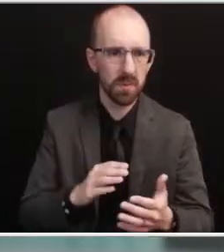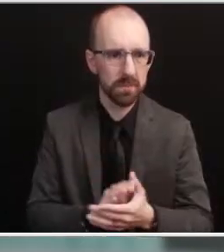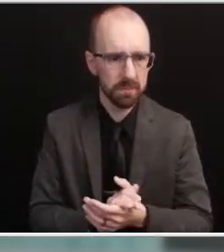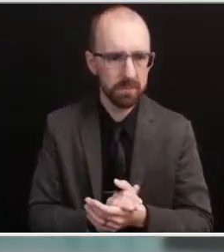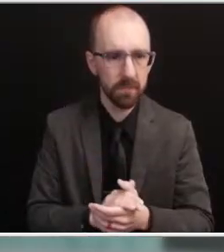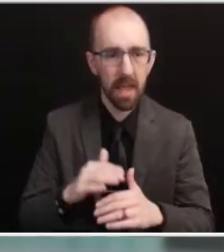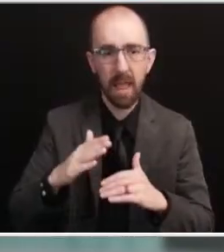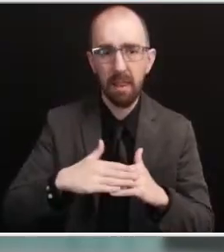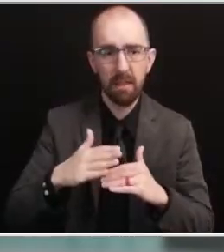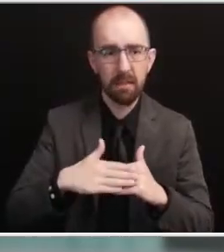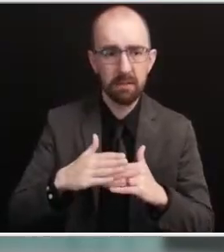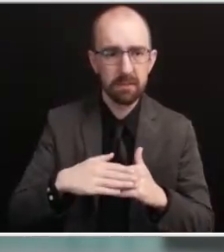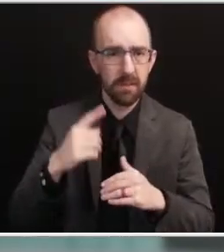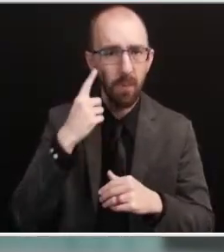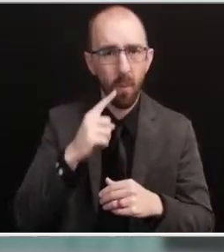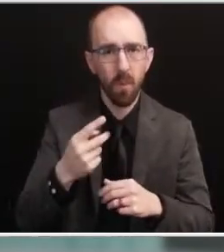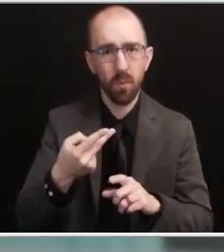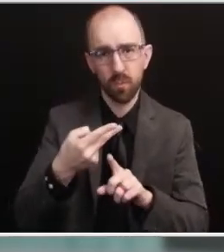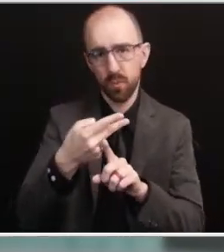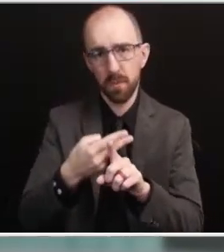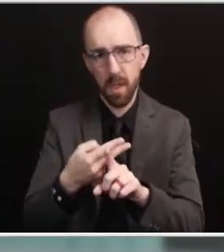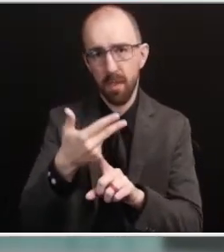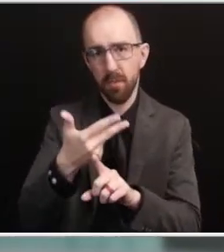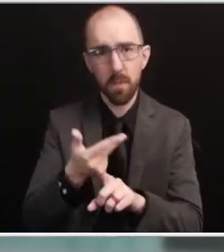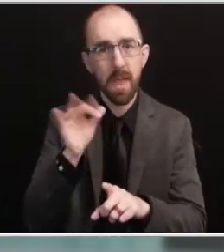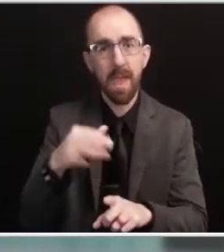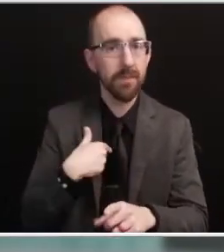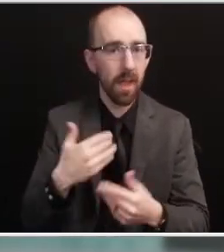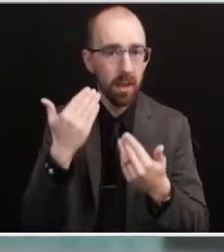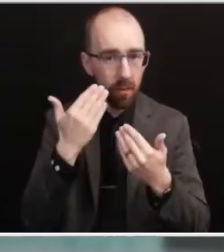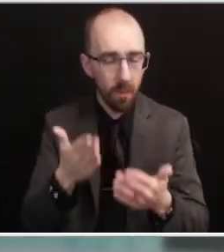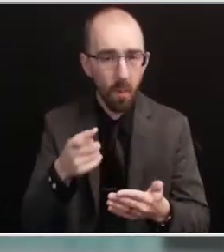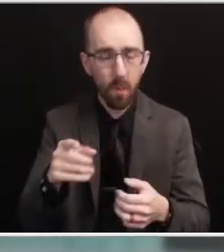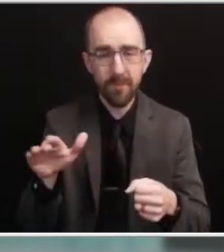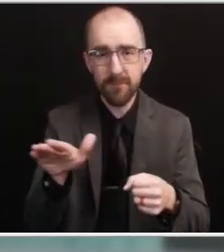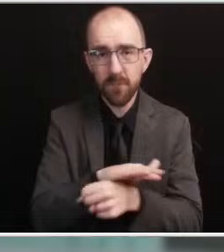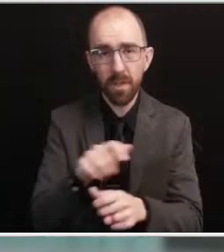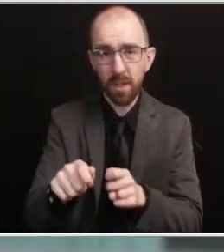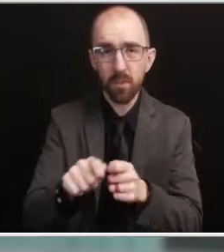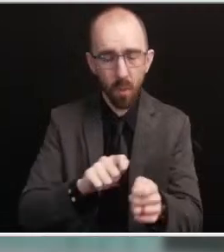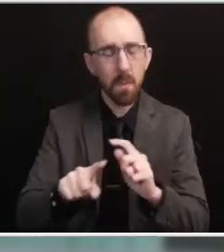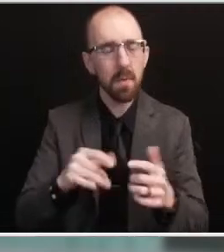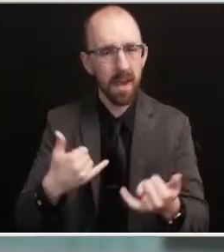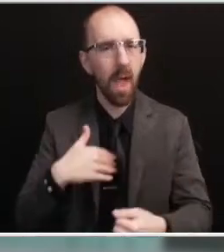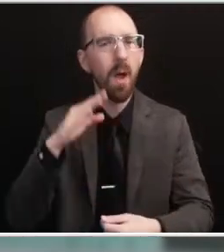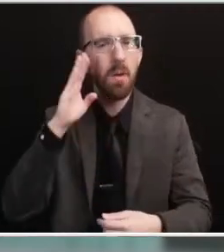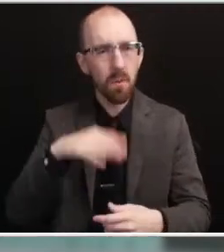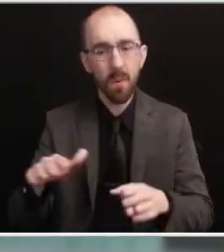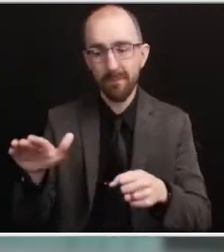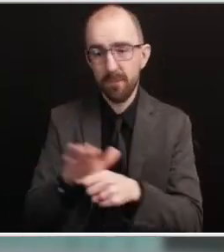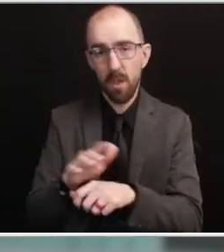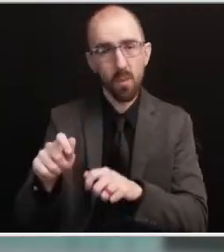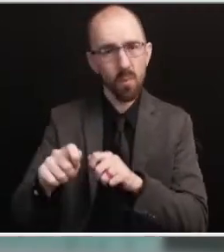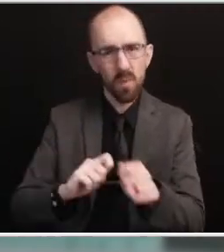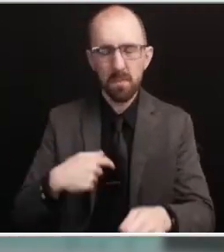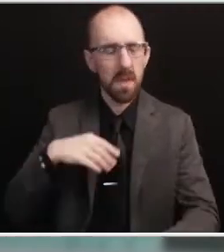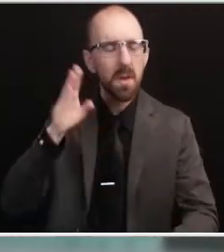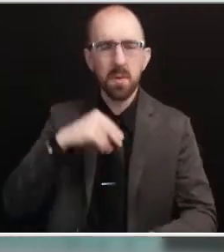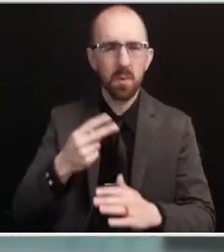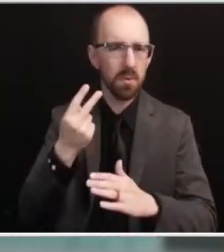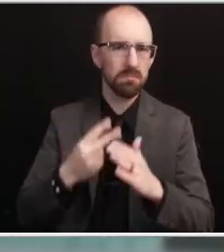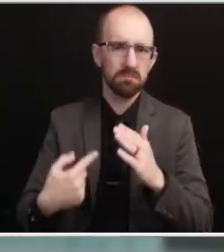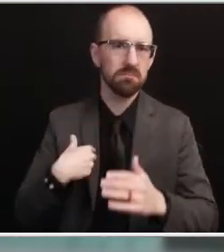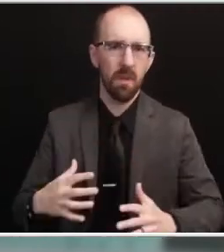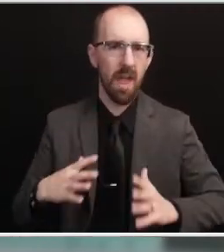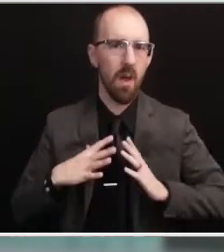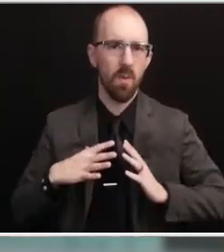for 2 to 3 months if I didn't know that it was fully torn. But now that I knew it was fully torn, I knew I was going to be out for the whole season, for